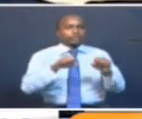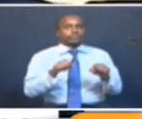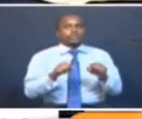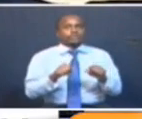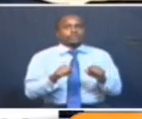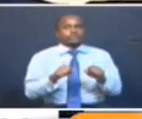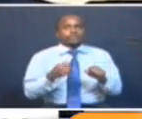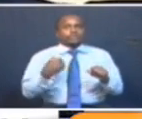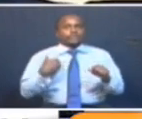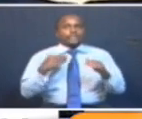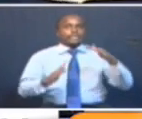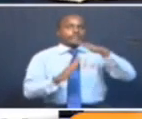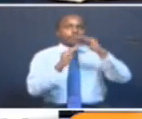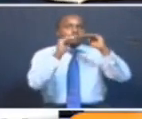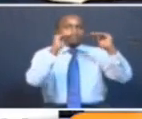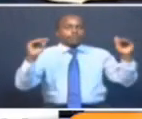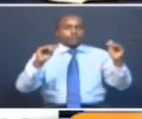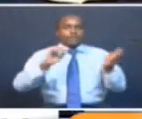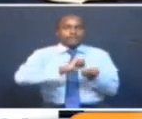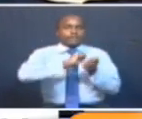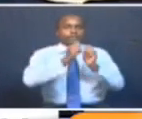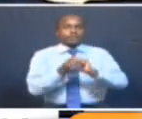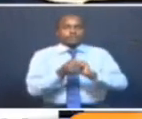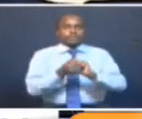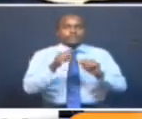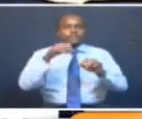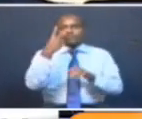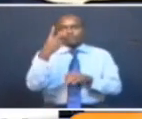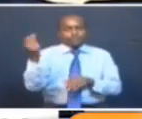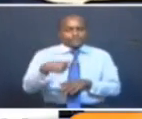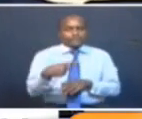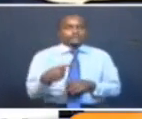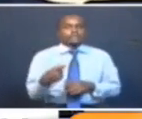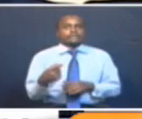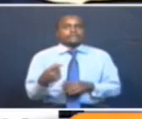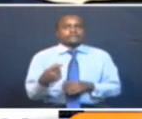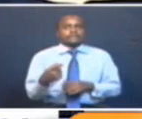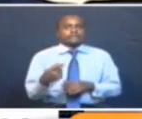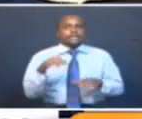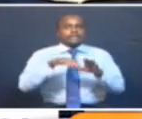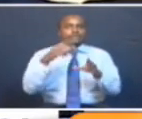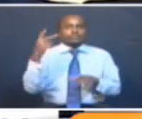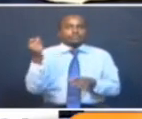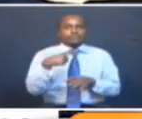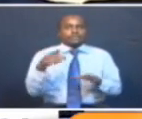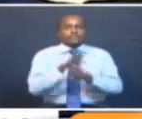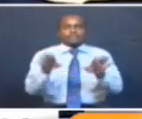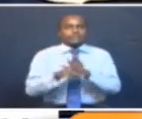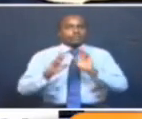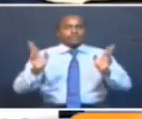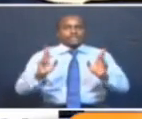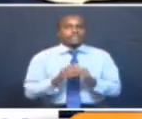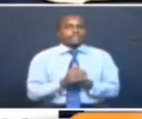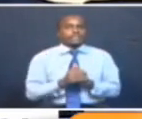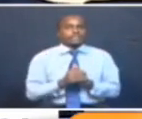top floor. And they converted it in 2 or 3 months. 2 months, I think. And within 2 months, everything was ready. And the